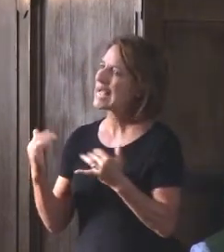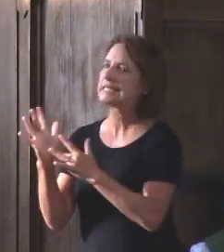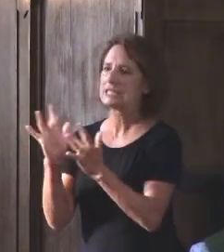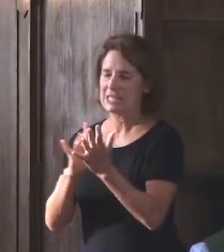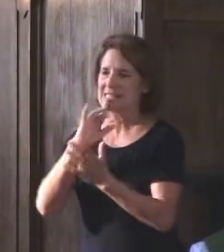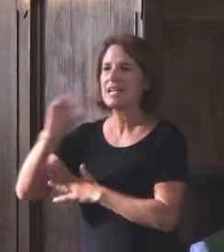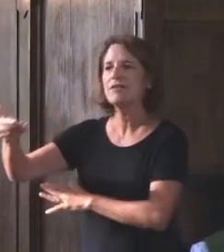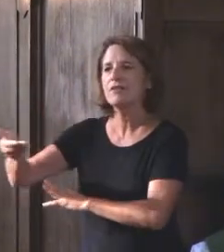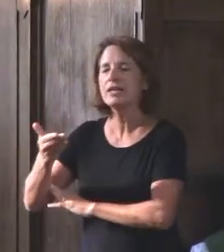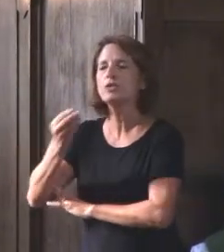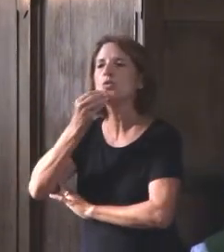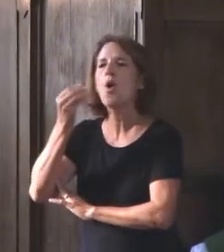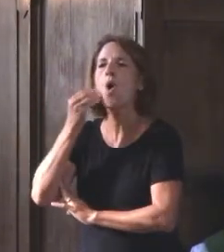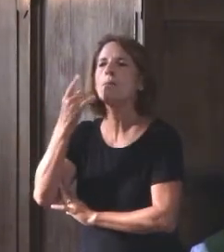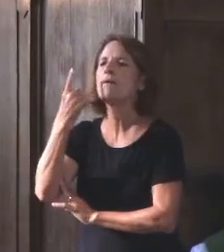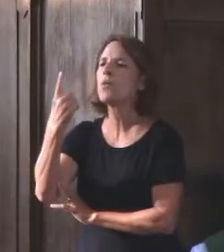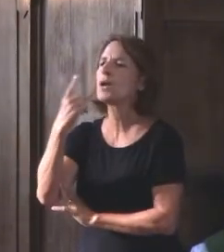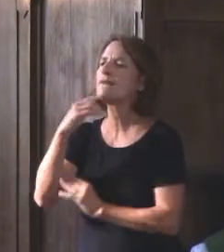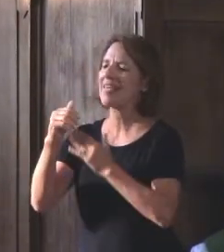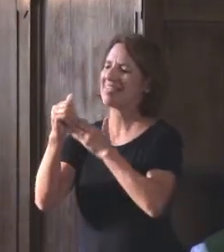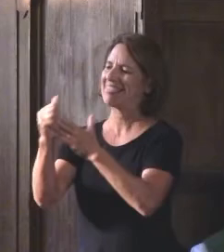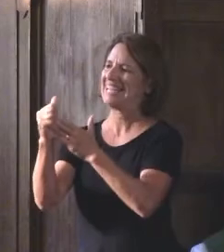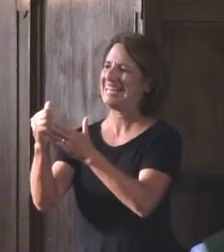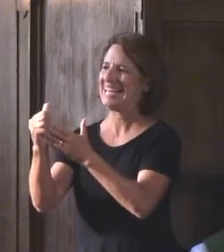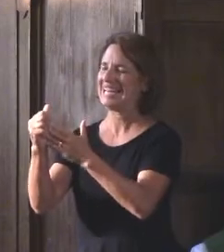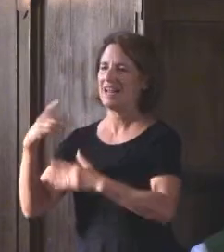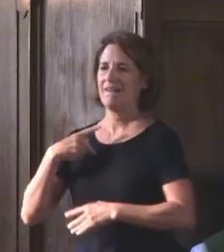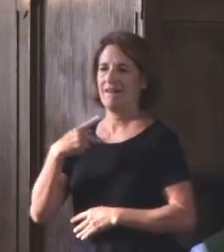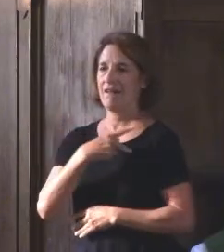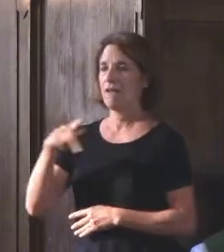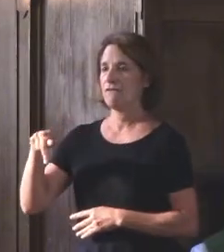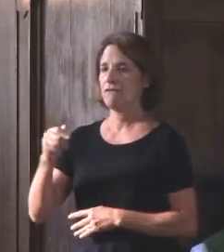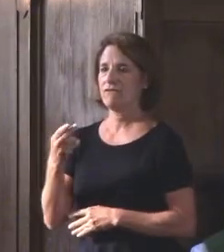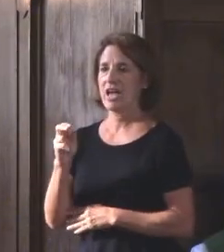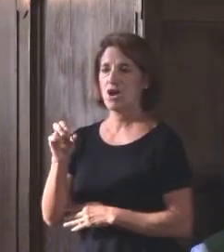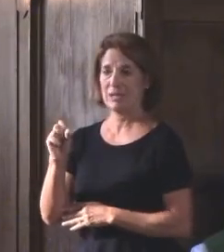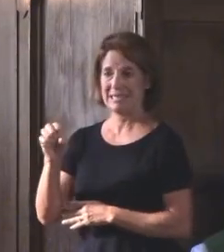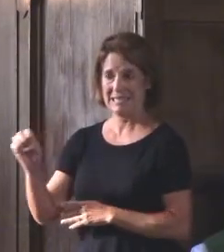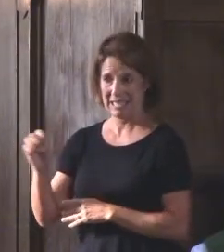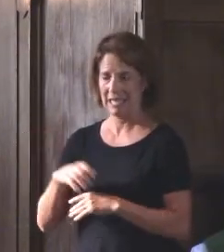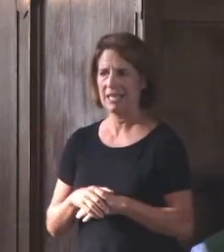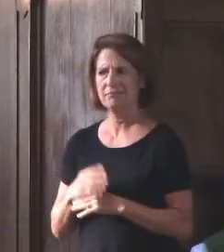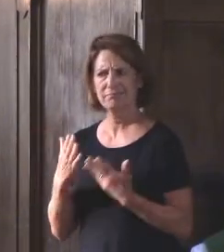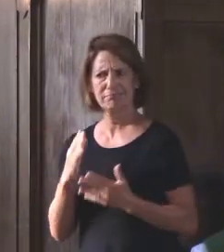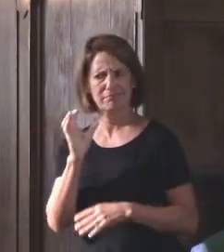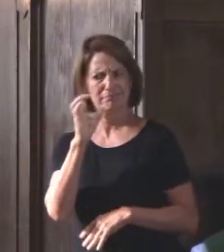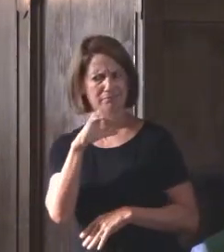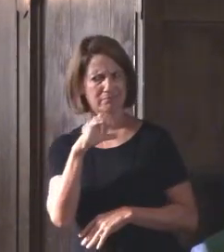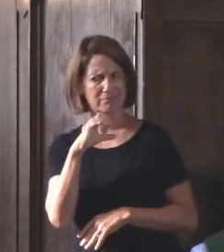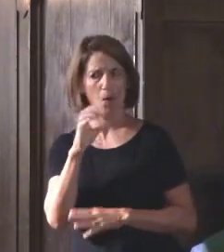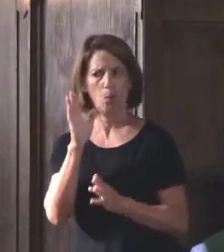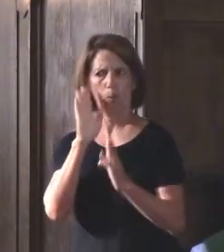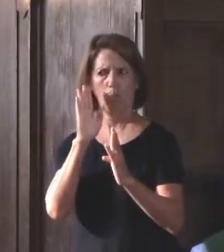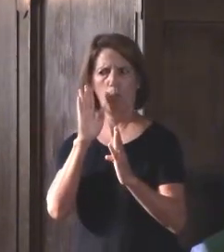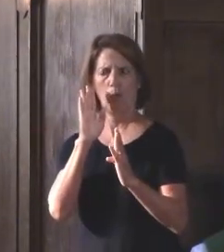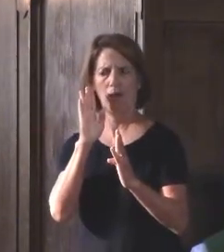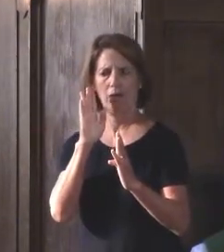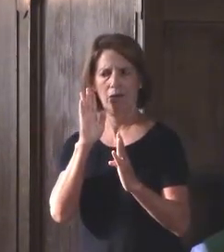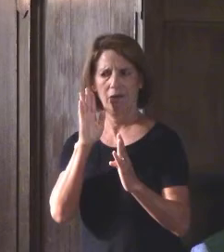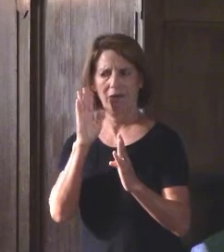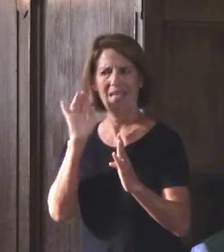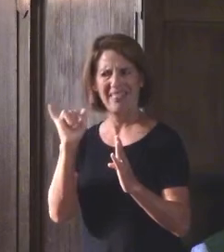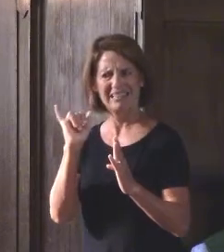one of the leading Pharisees. This is something that should strike us as a little strange, right? This should catch our attention. He's a